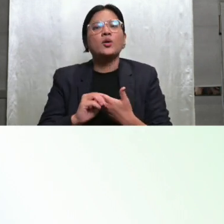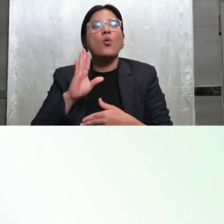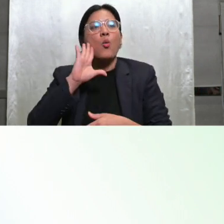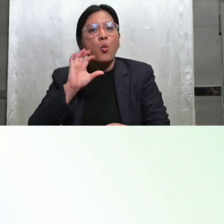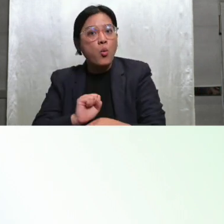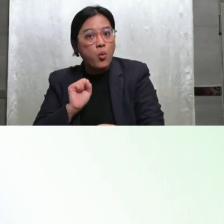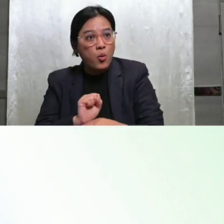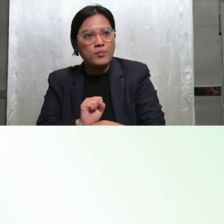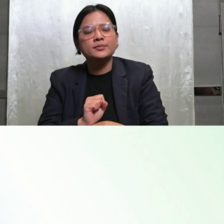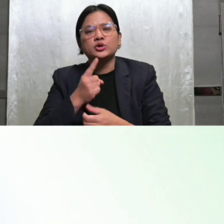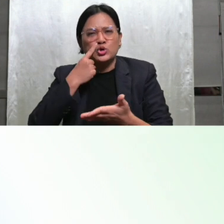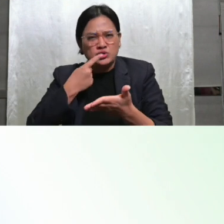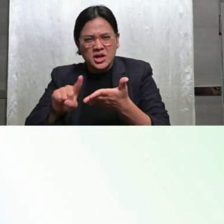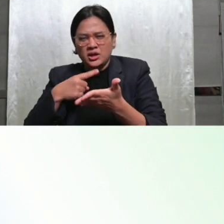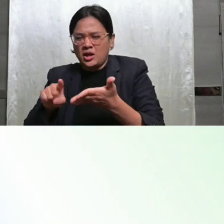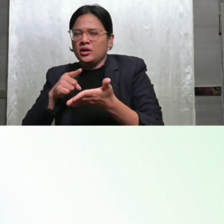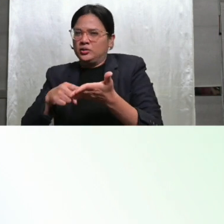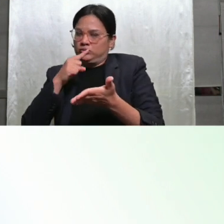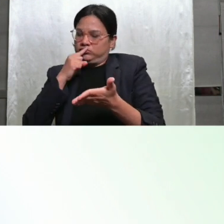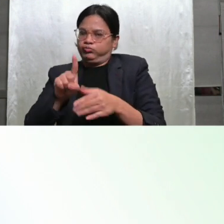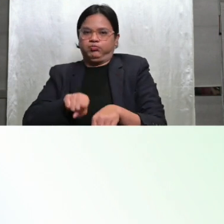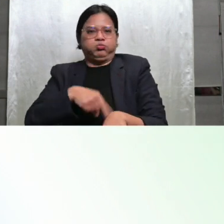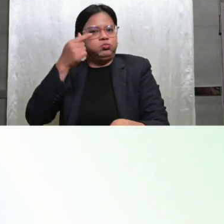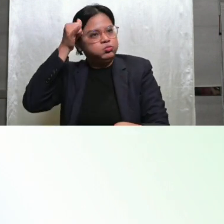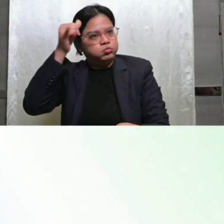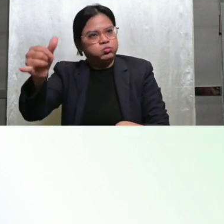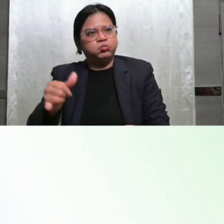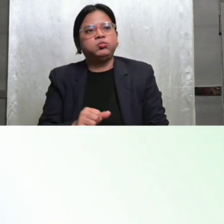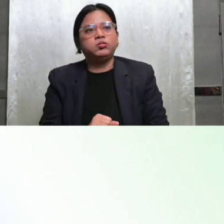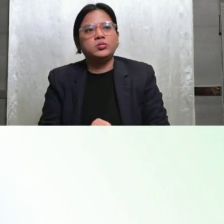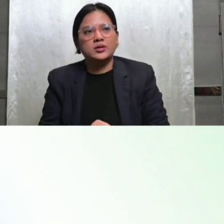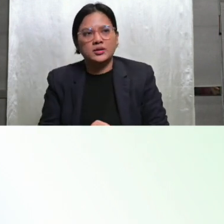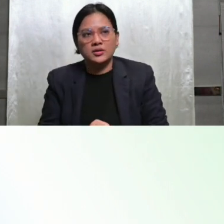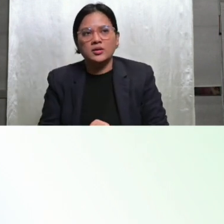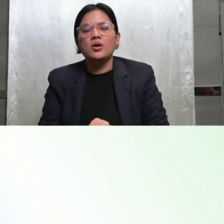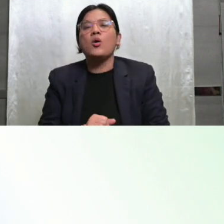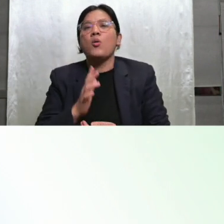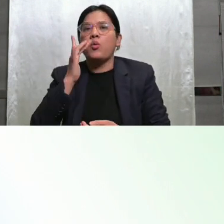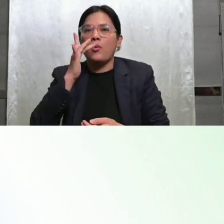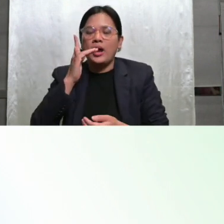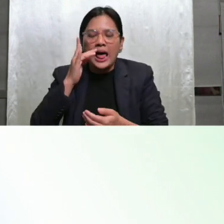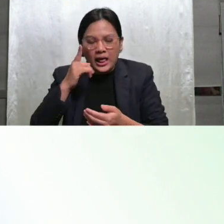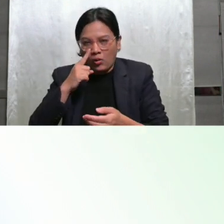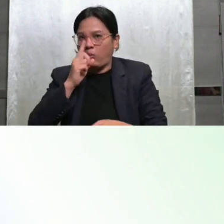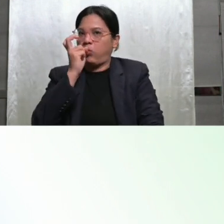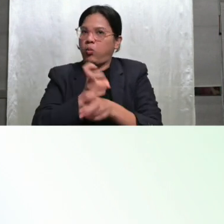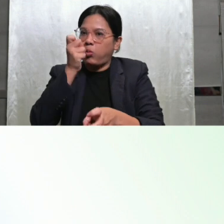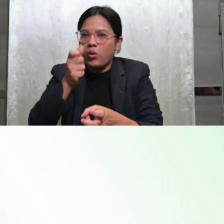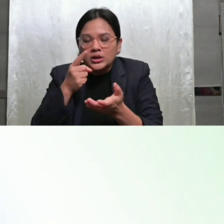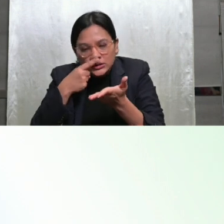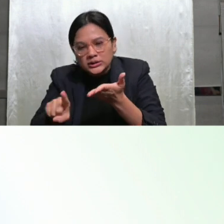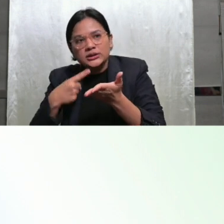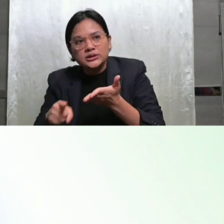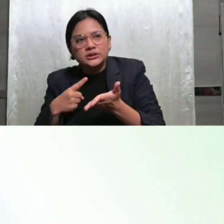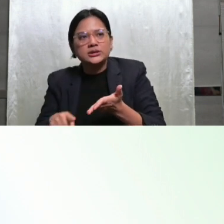and limited time. Endless hours deciphering code and manually marking errors can take a toll on an instructor. But with Codavery, these